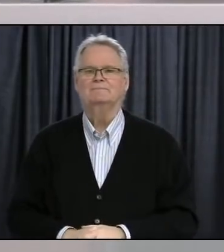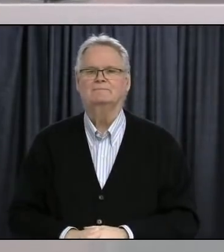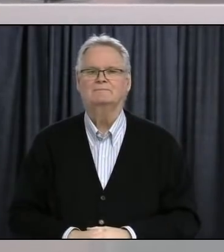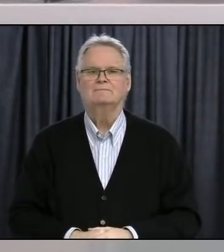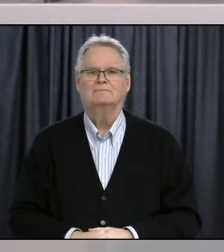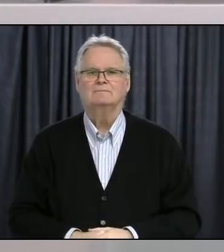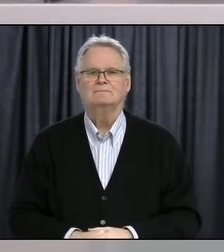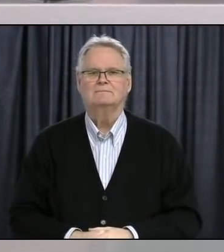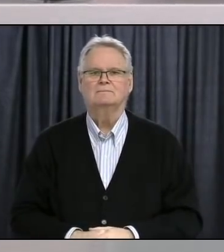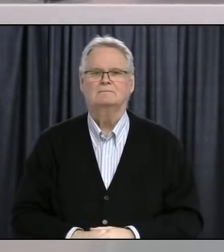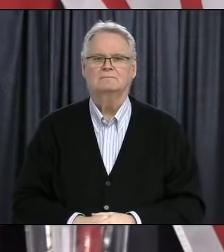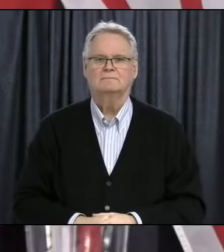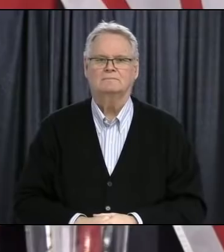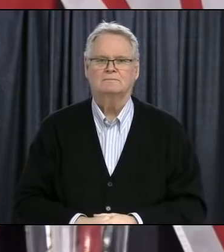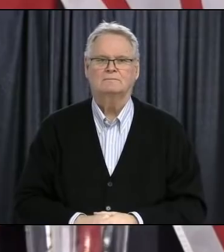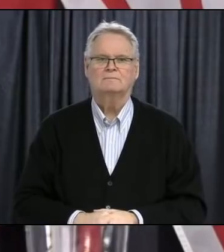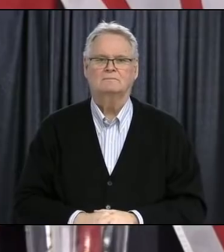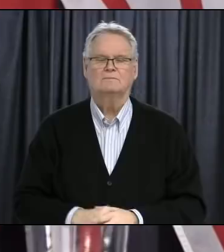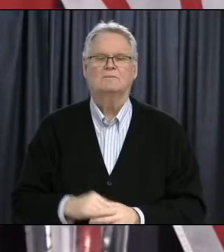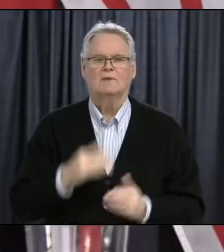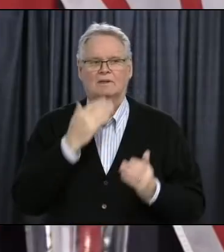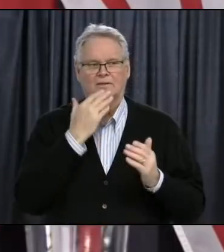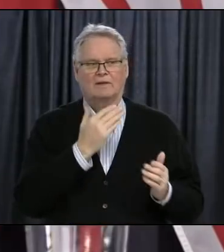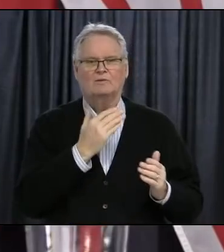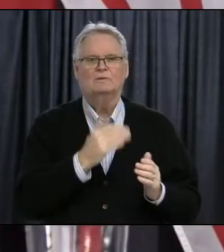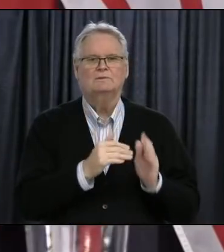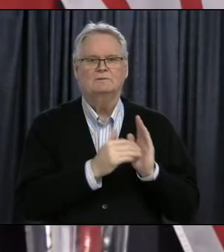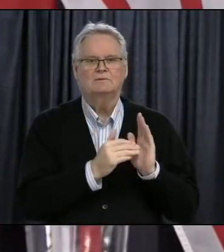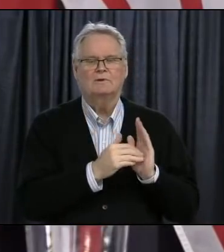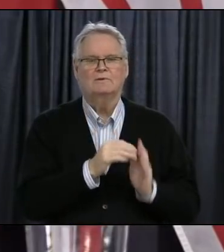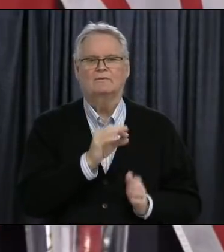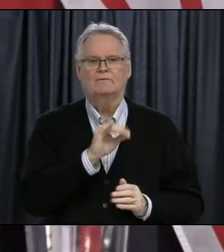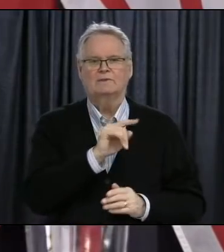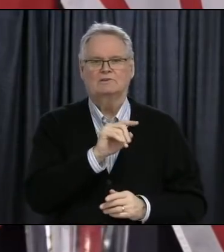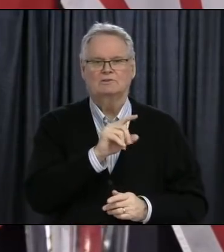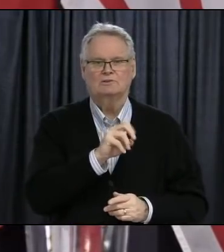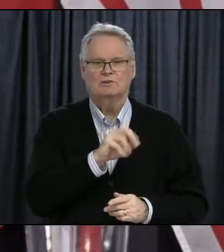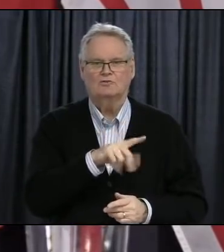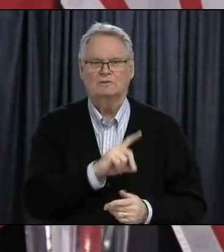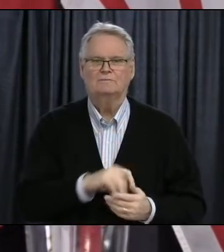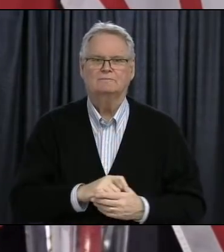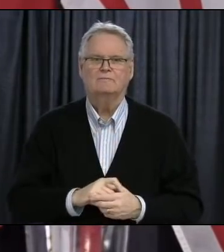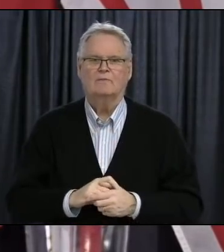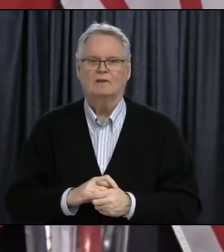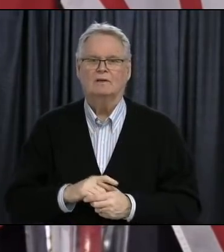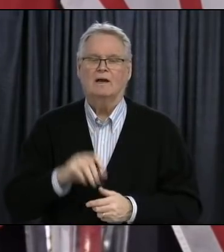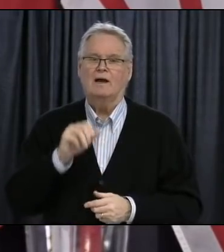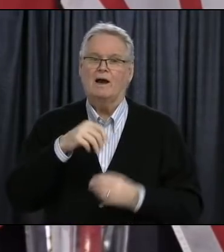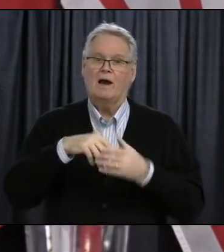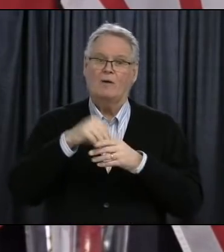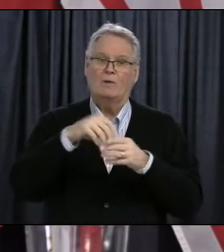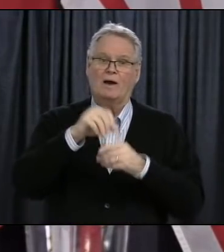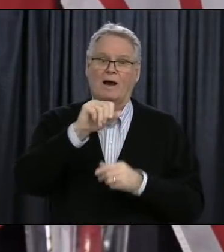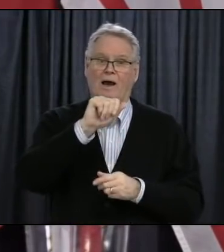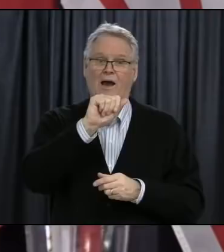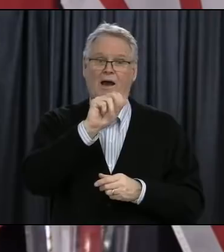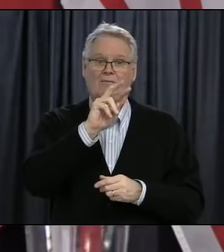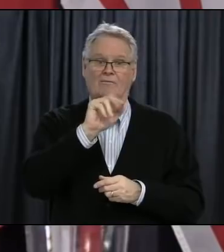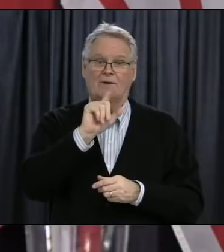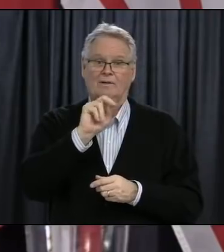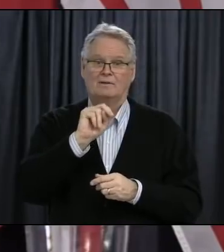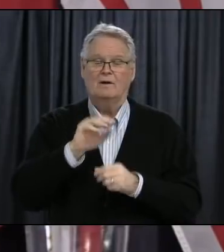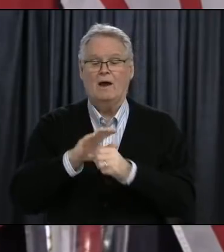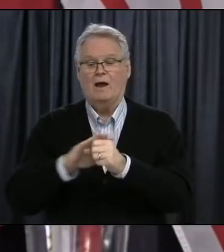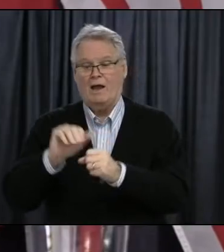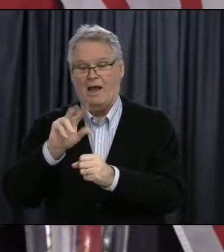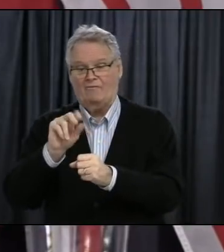Well, thank you, Dr. Fitzgerald. With restrictions easing everywhere off the Avalon, now is not the time to let our guard down. We cannot get